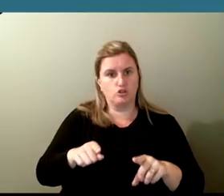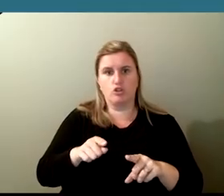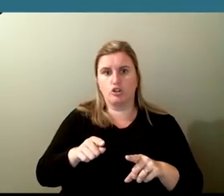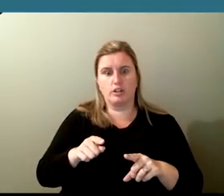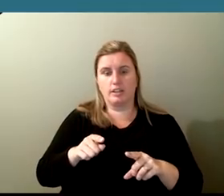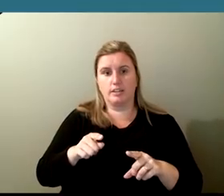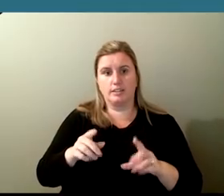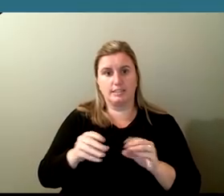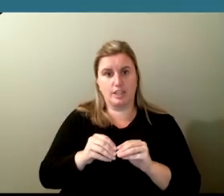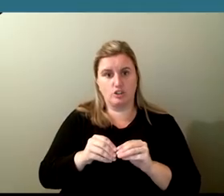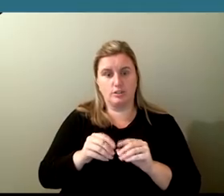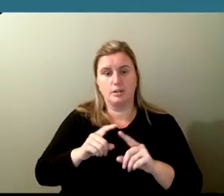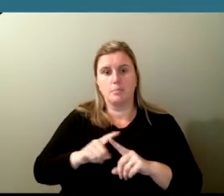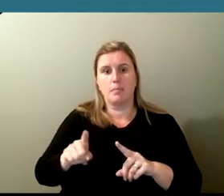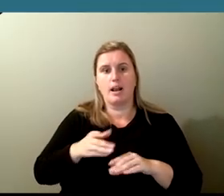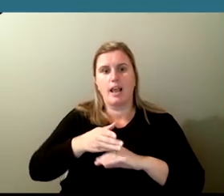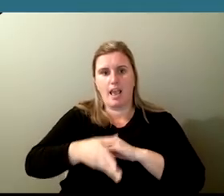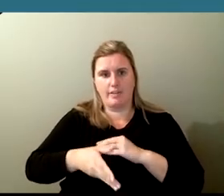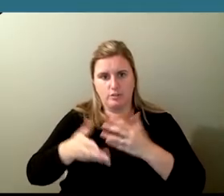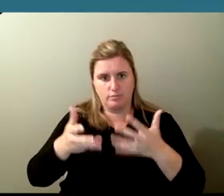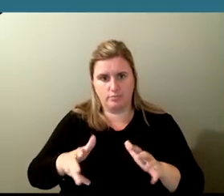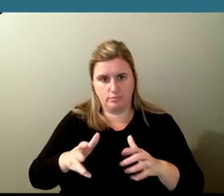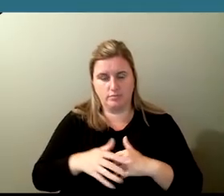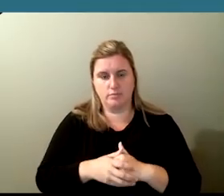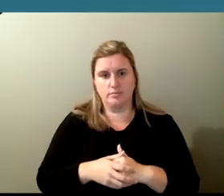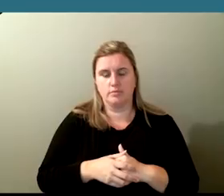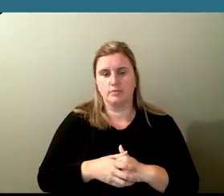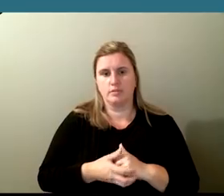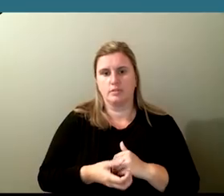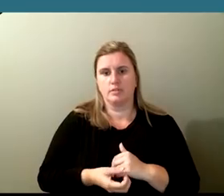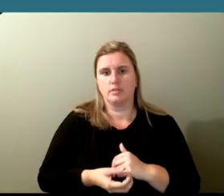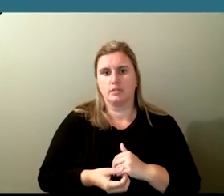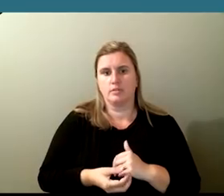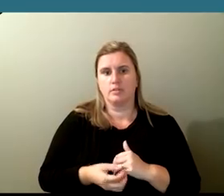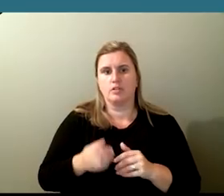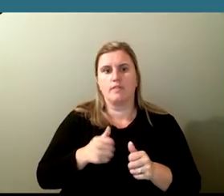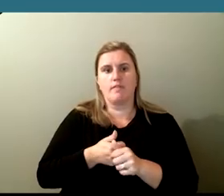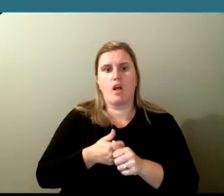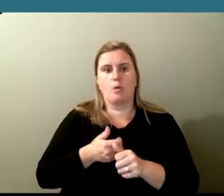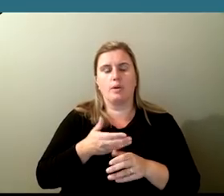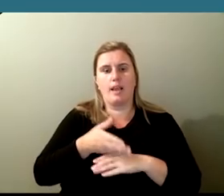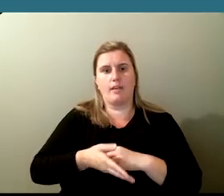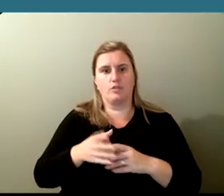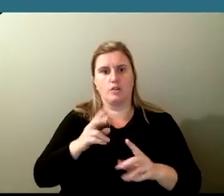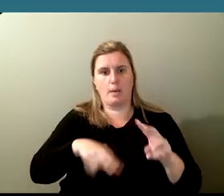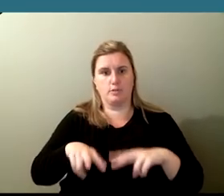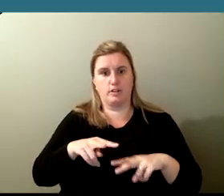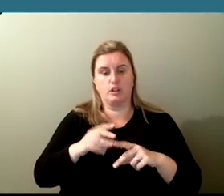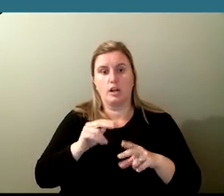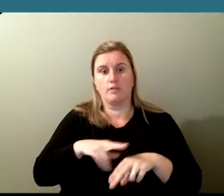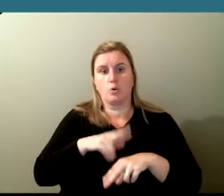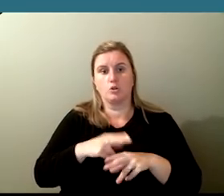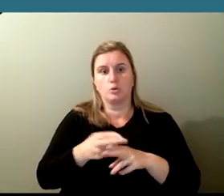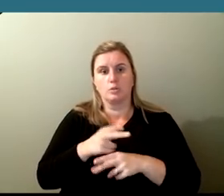implementation, however, after implementation, so during the following the observation. And of course, they use